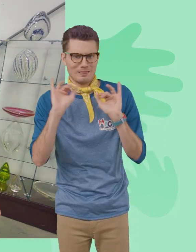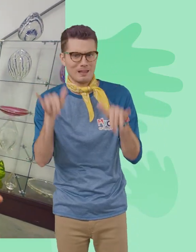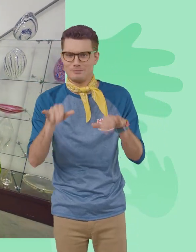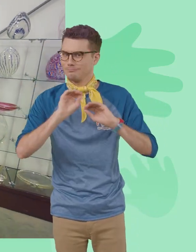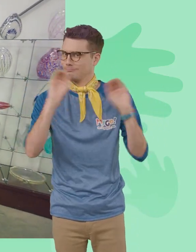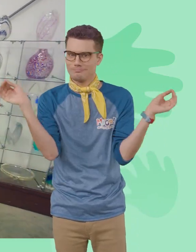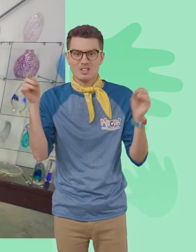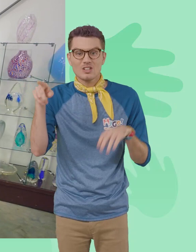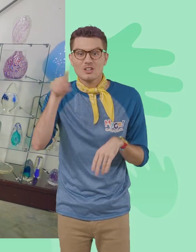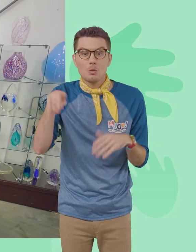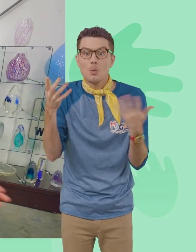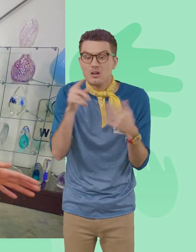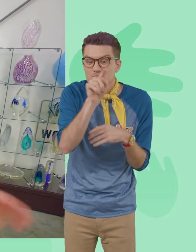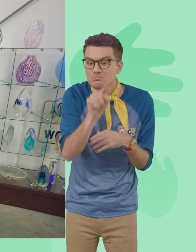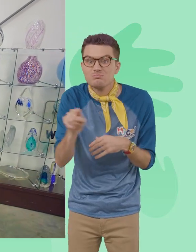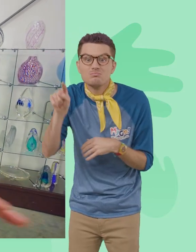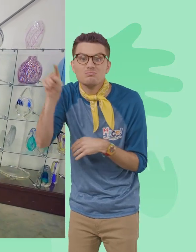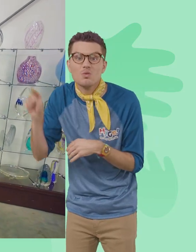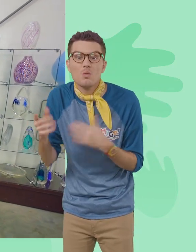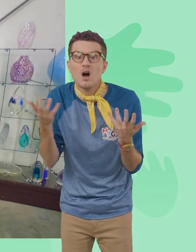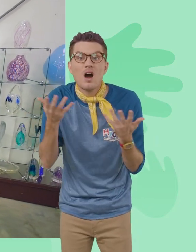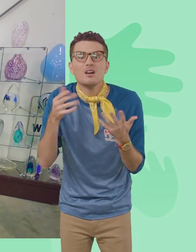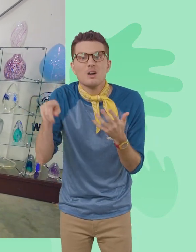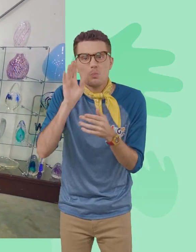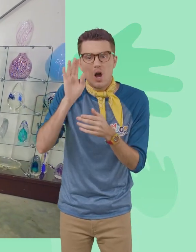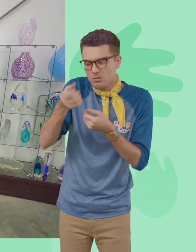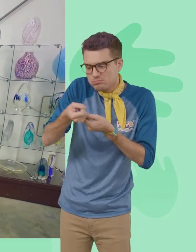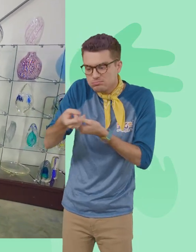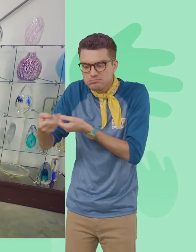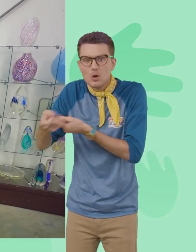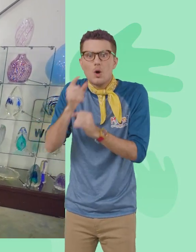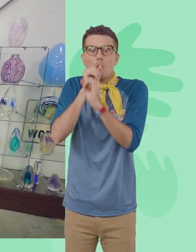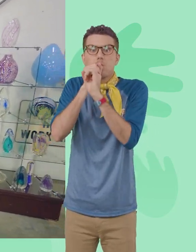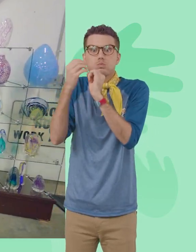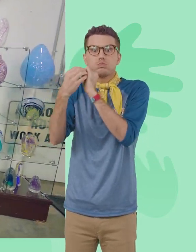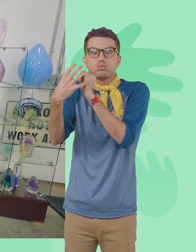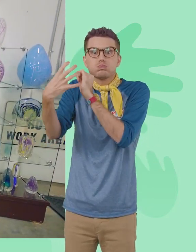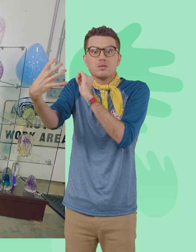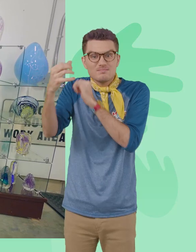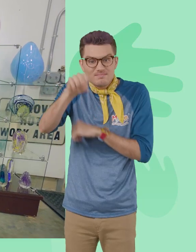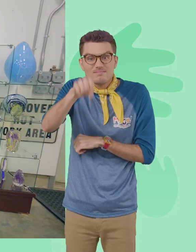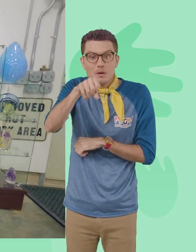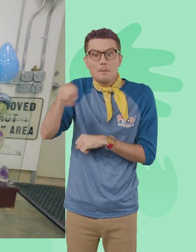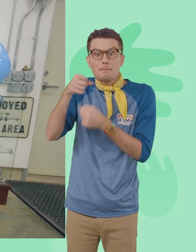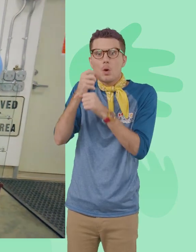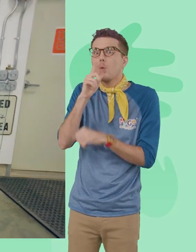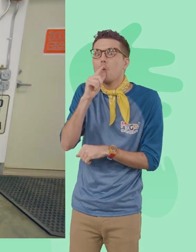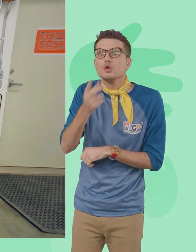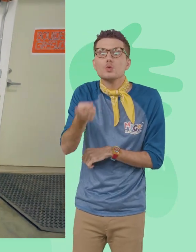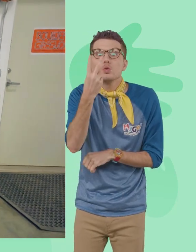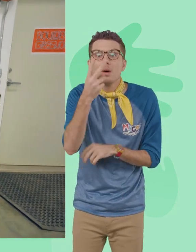Handmade! These aren't made with machines or anything like that. Every single one of these is turned